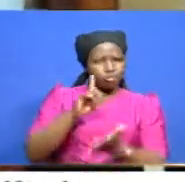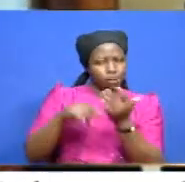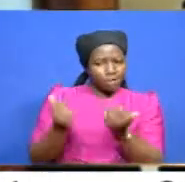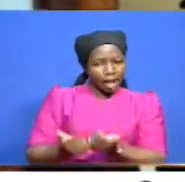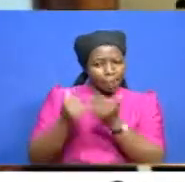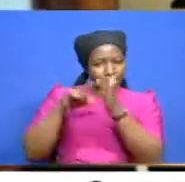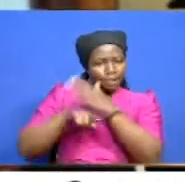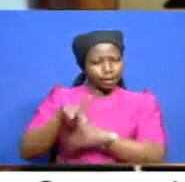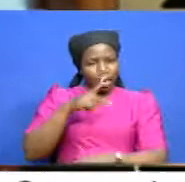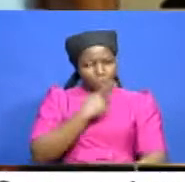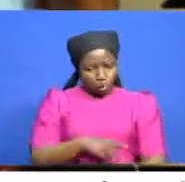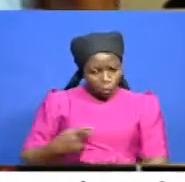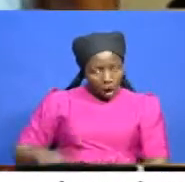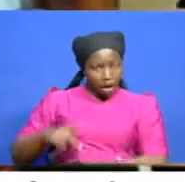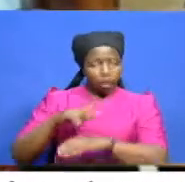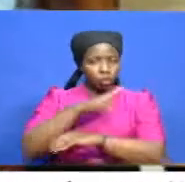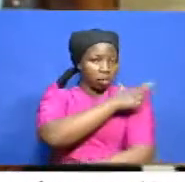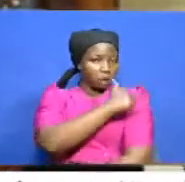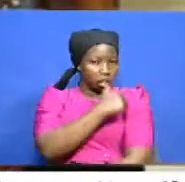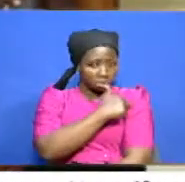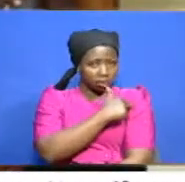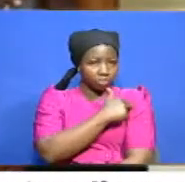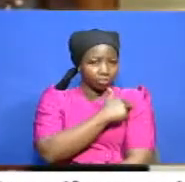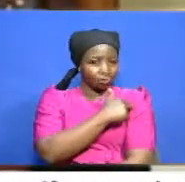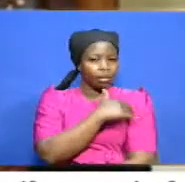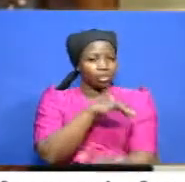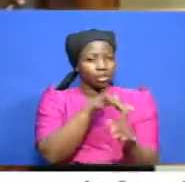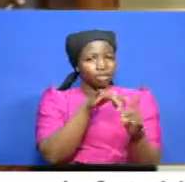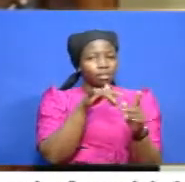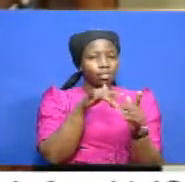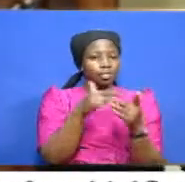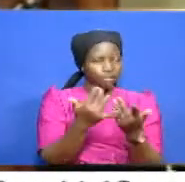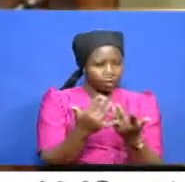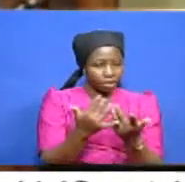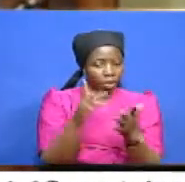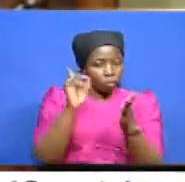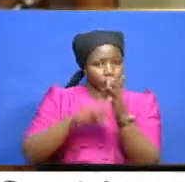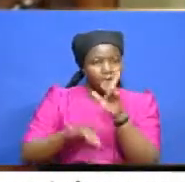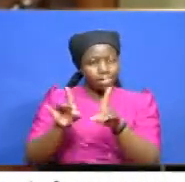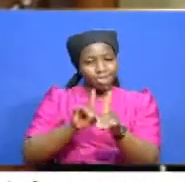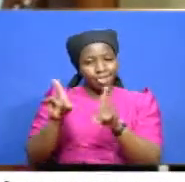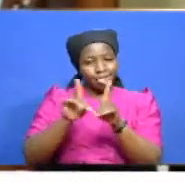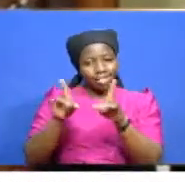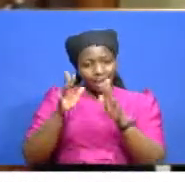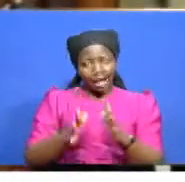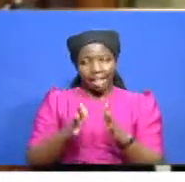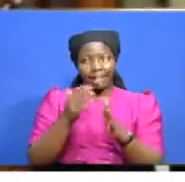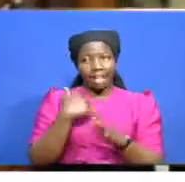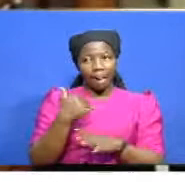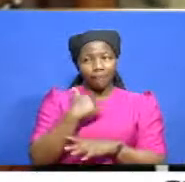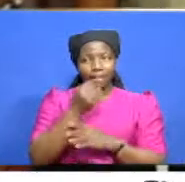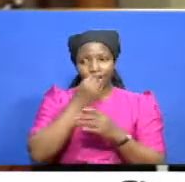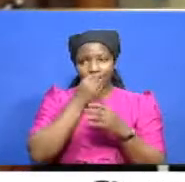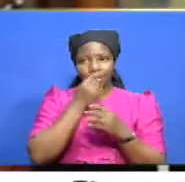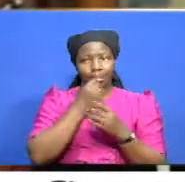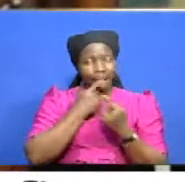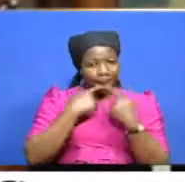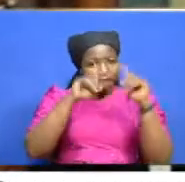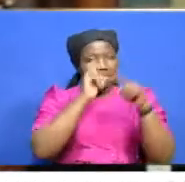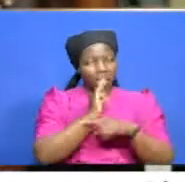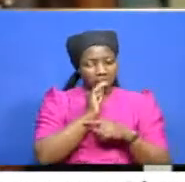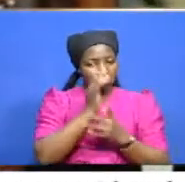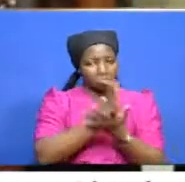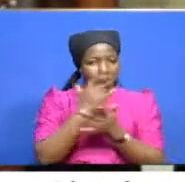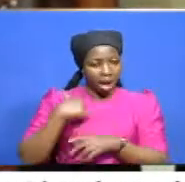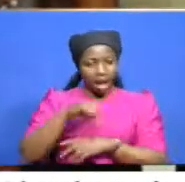in Women's Hospital, and in view of what the director has indicated, of course we know we